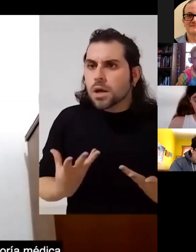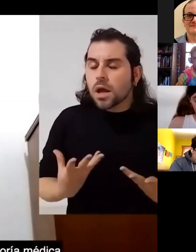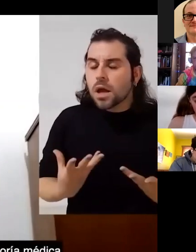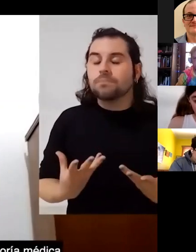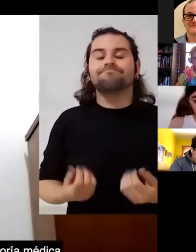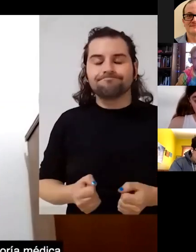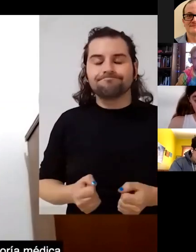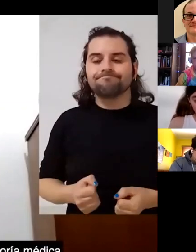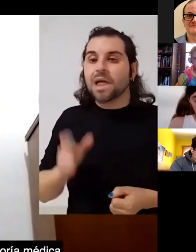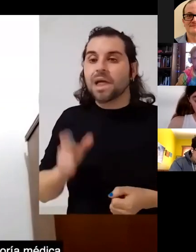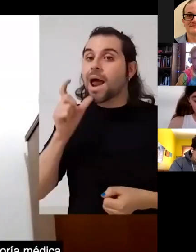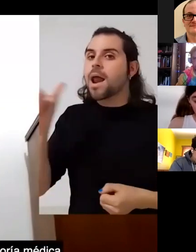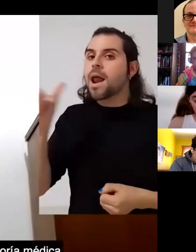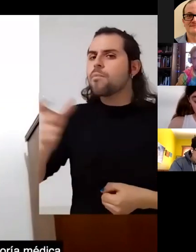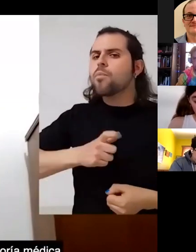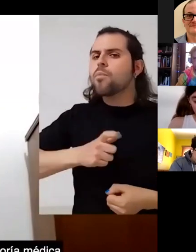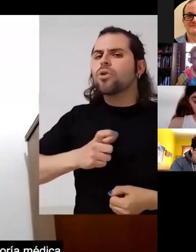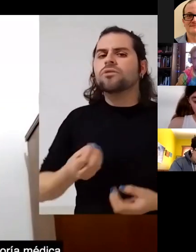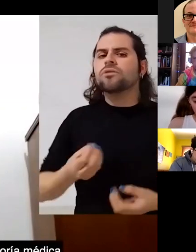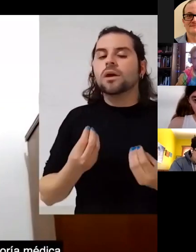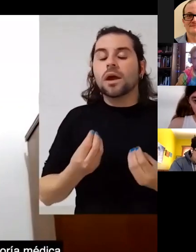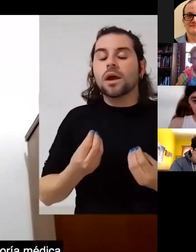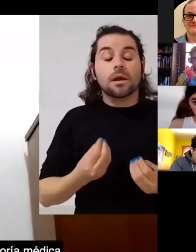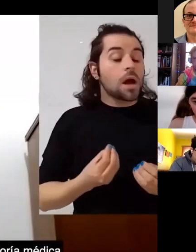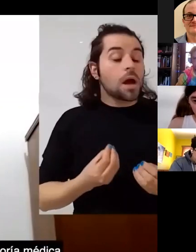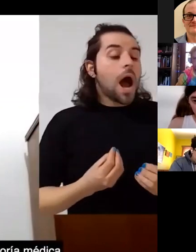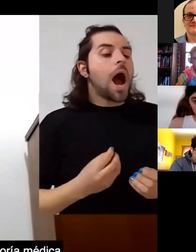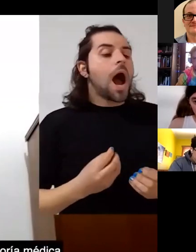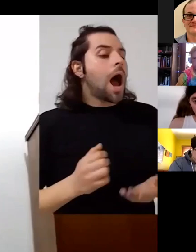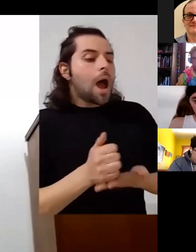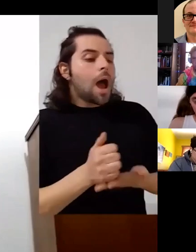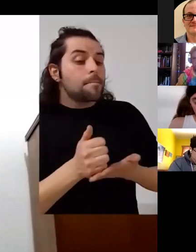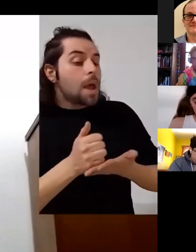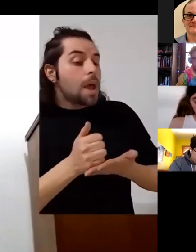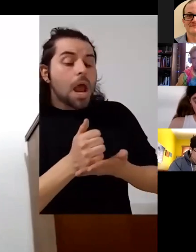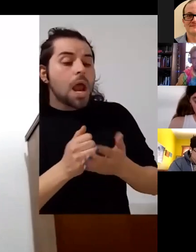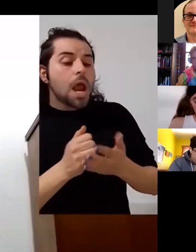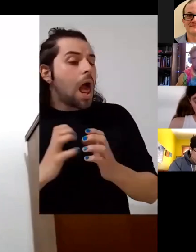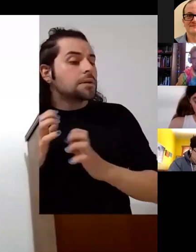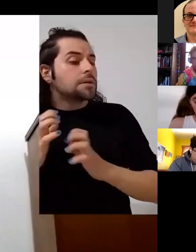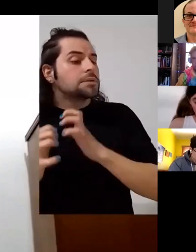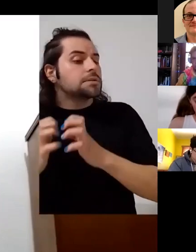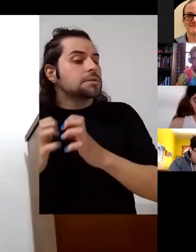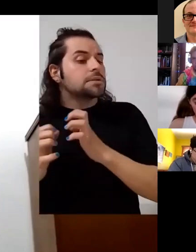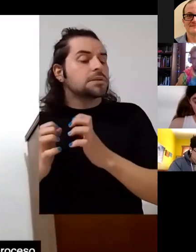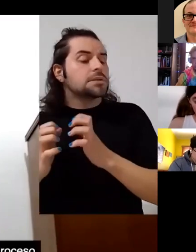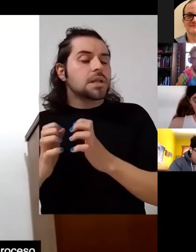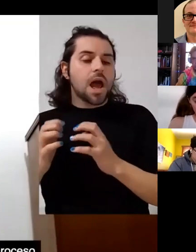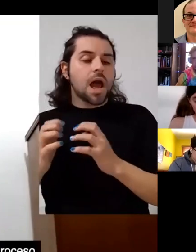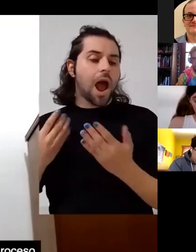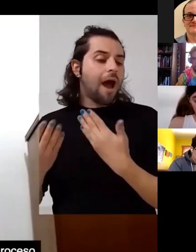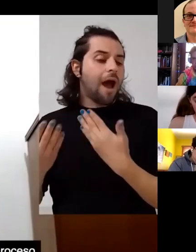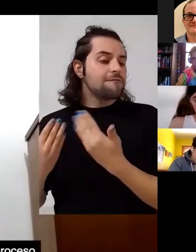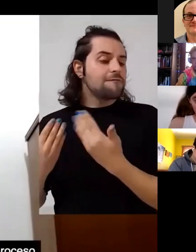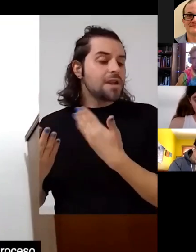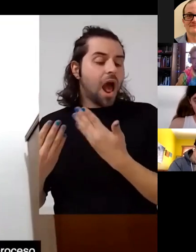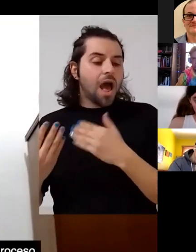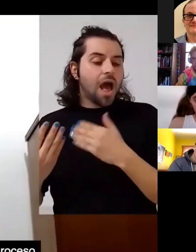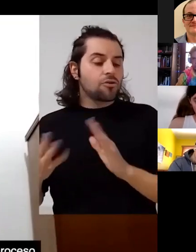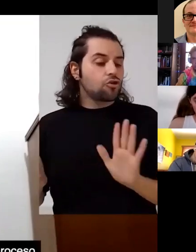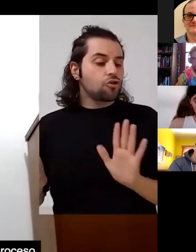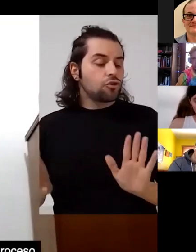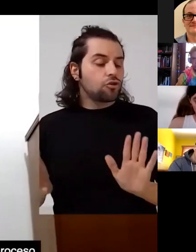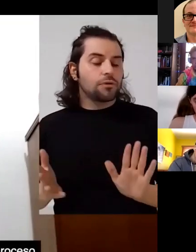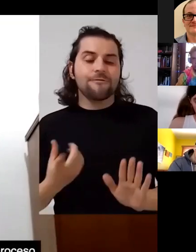health association was not accepting my surgery, and they kept saying that it was in the process of